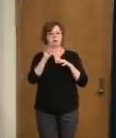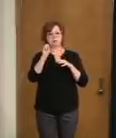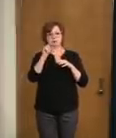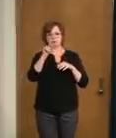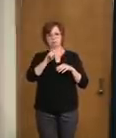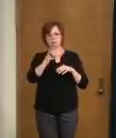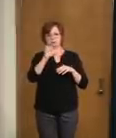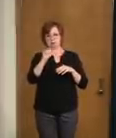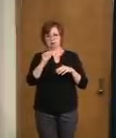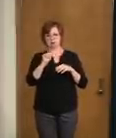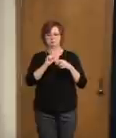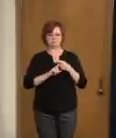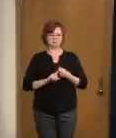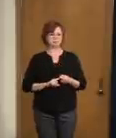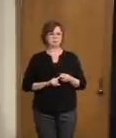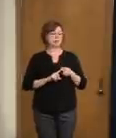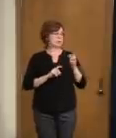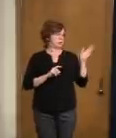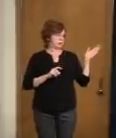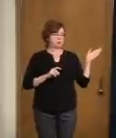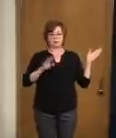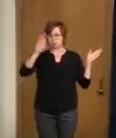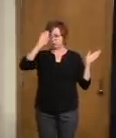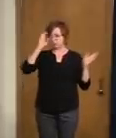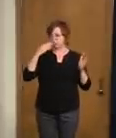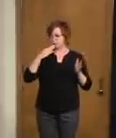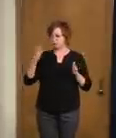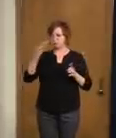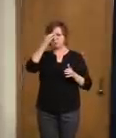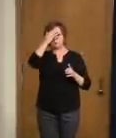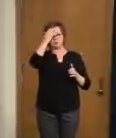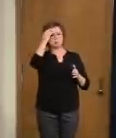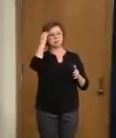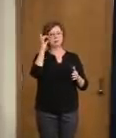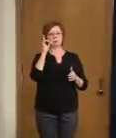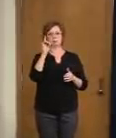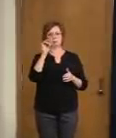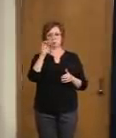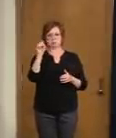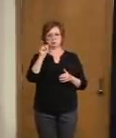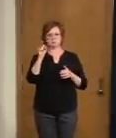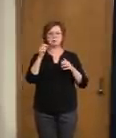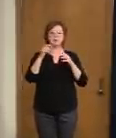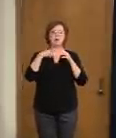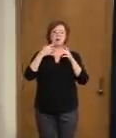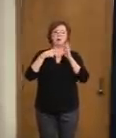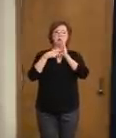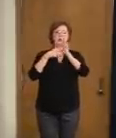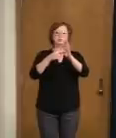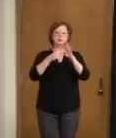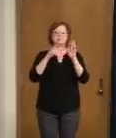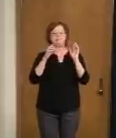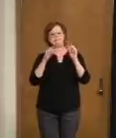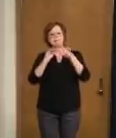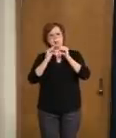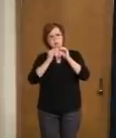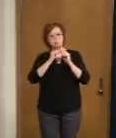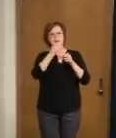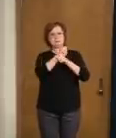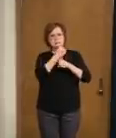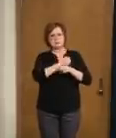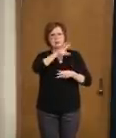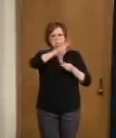walk through some epidemiology and modeling slides that we do go over every 3 or 4 weeks. So again, I'll start by